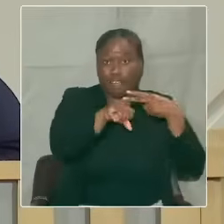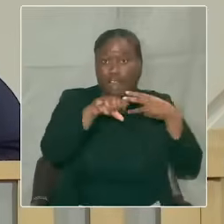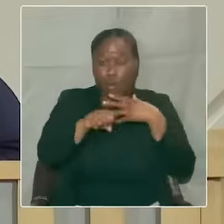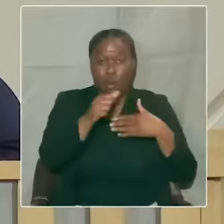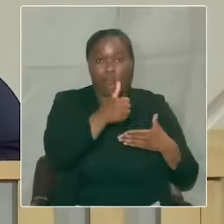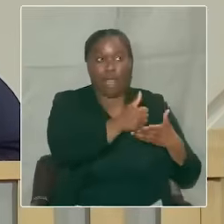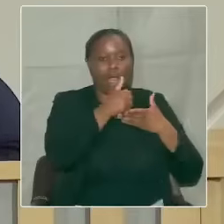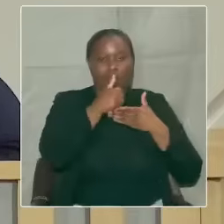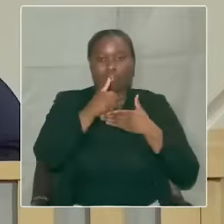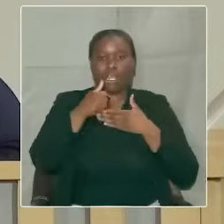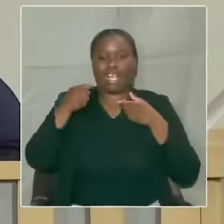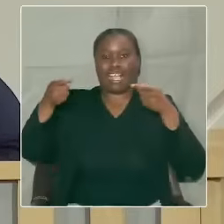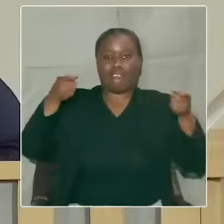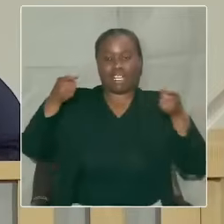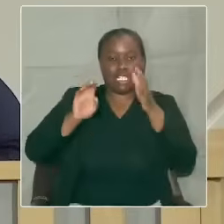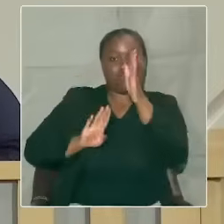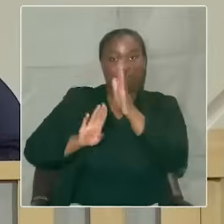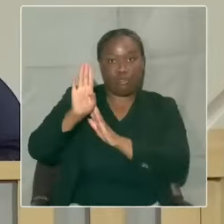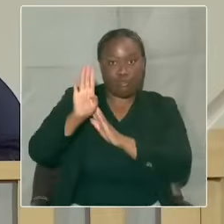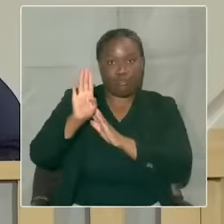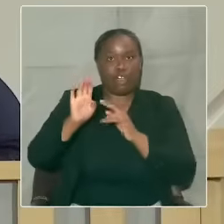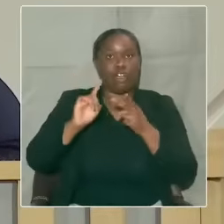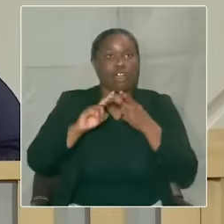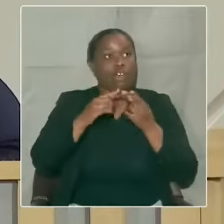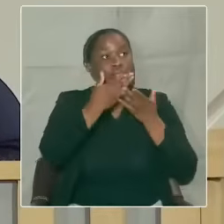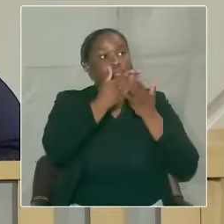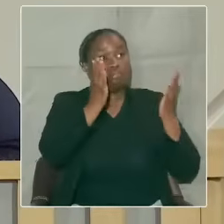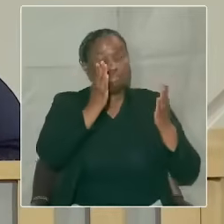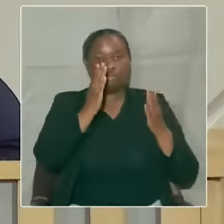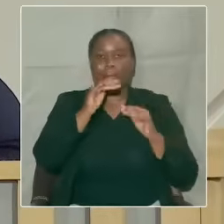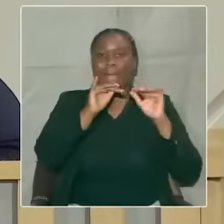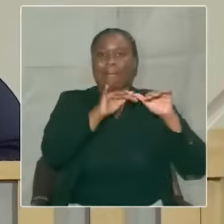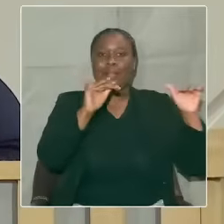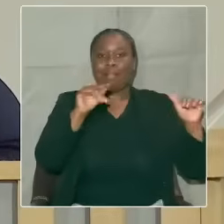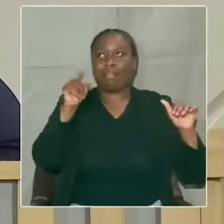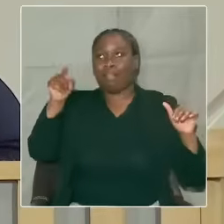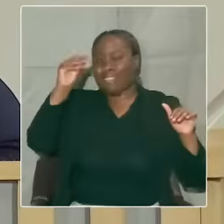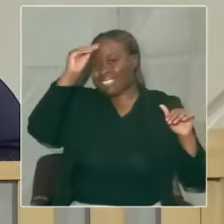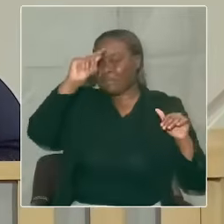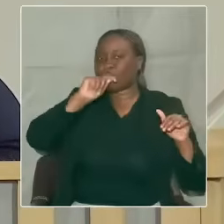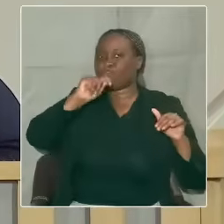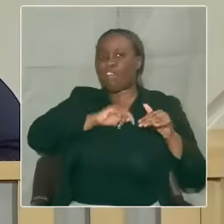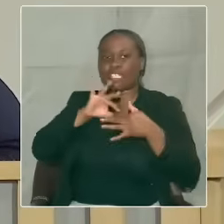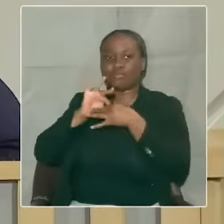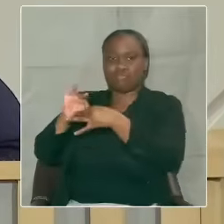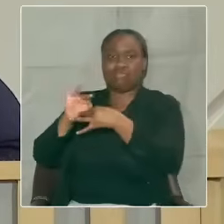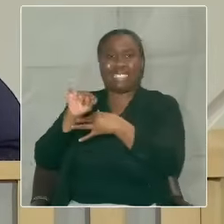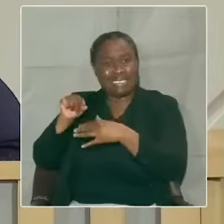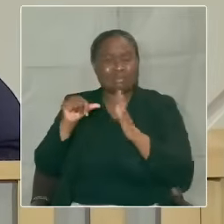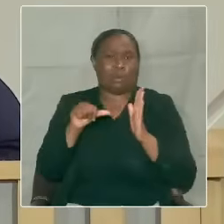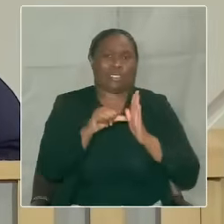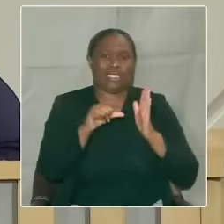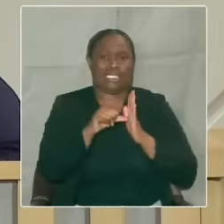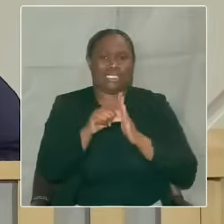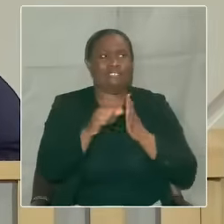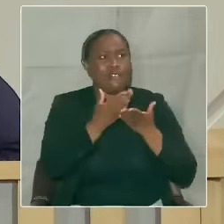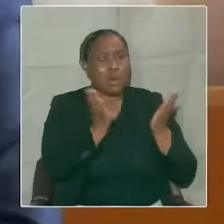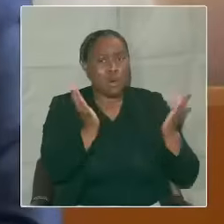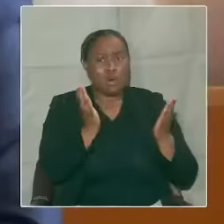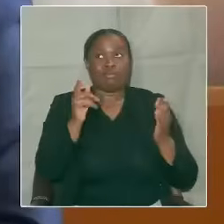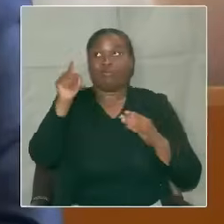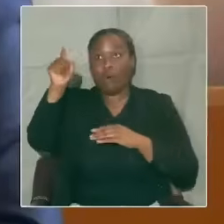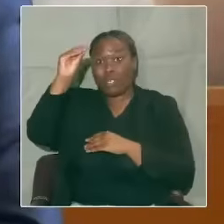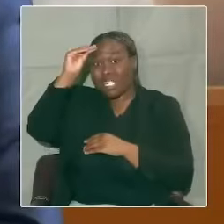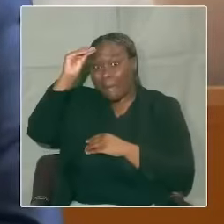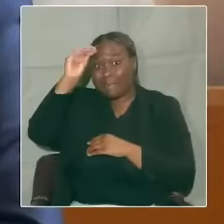public trust, and institutional effectiveness, which are not only critical to SAPS, but are foundational to the well-being and safety